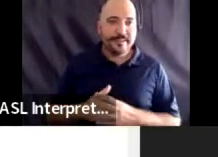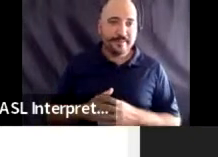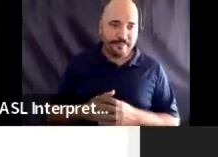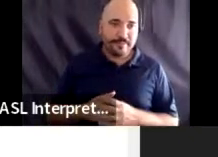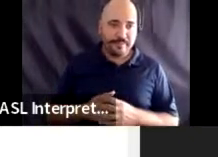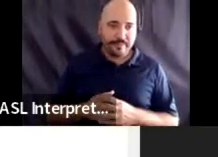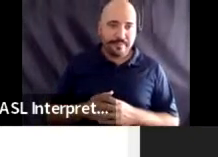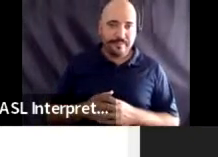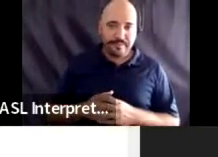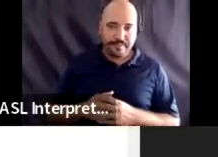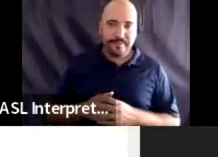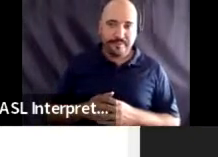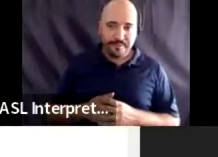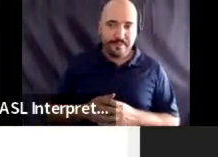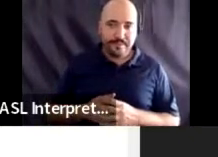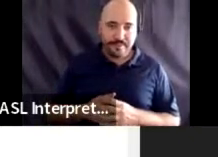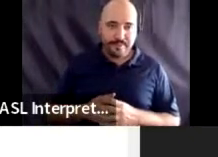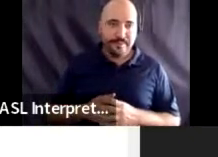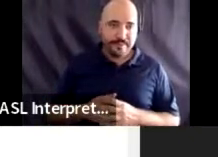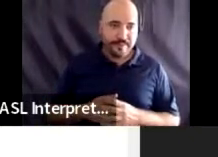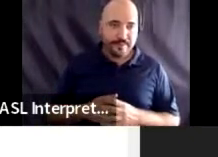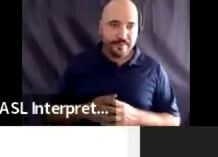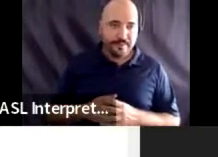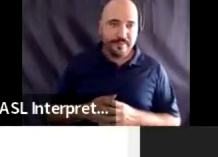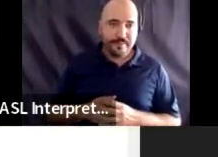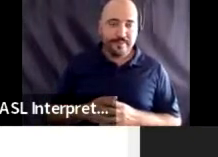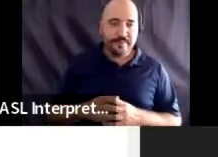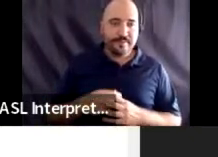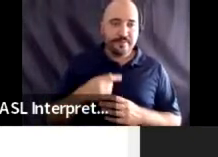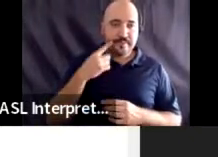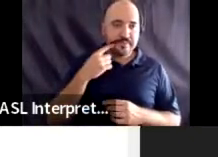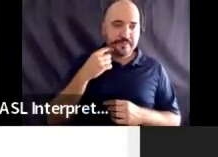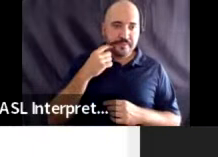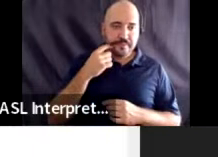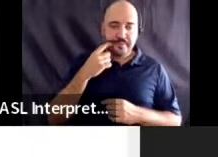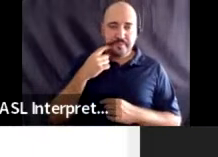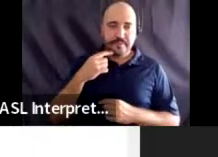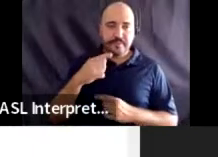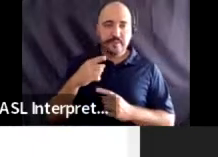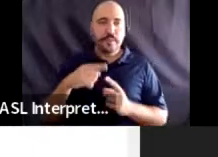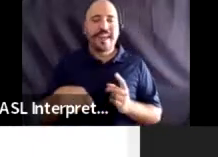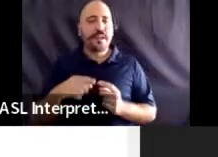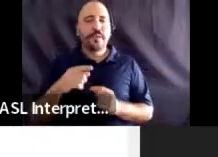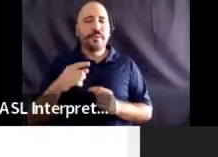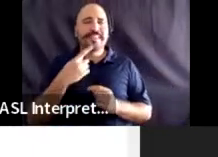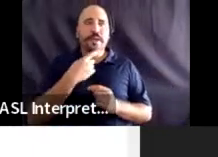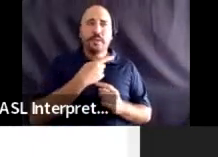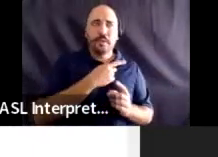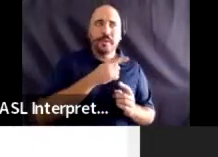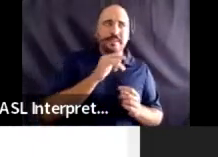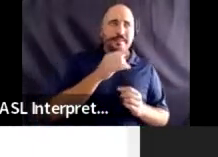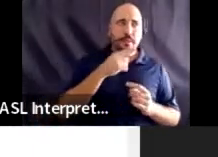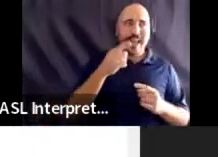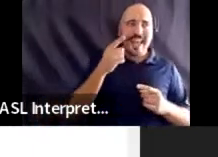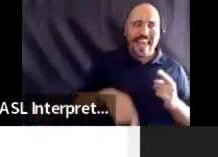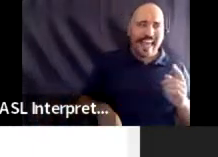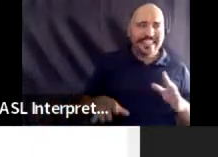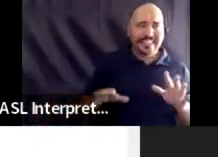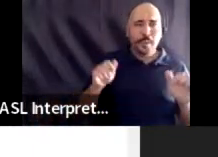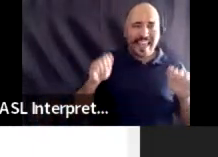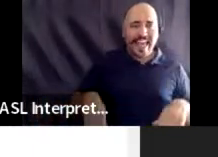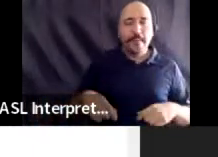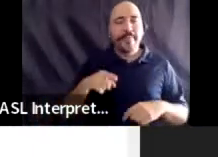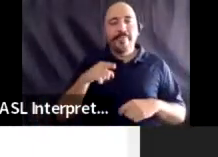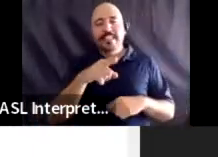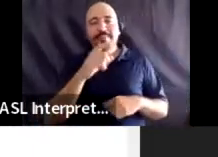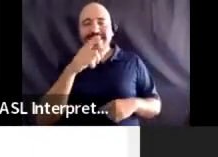right, page. Link return to visited. month view. It's not that you can't. It's not that Oh, you you can't can, yeah. open them per se. It's that there's nothing to open. It's all Right. there. I mean,